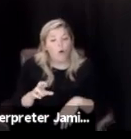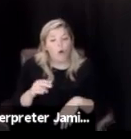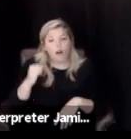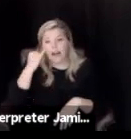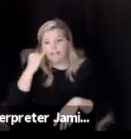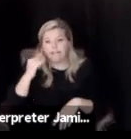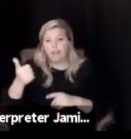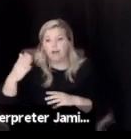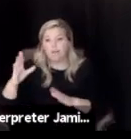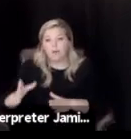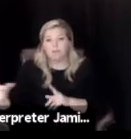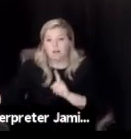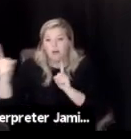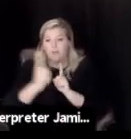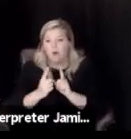did you talk about?